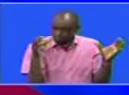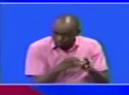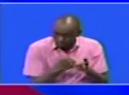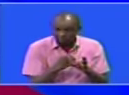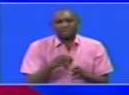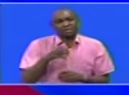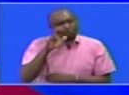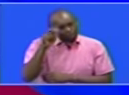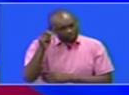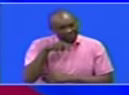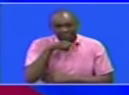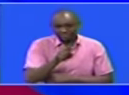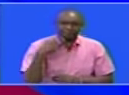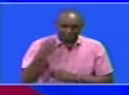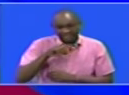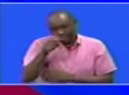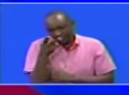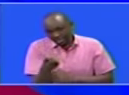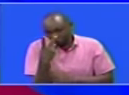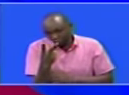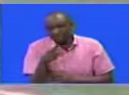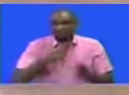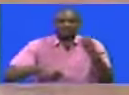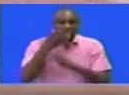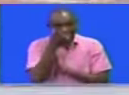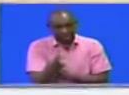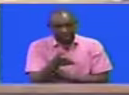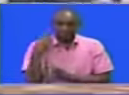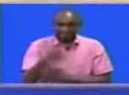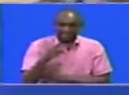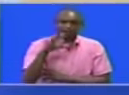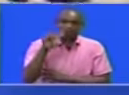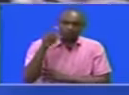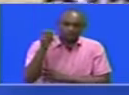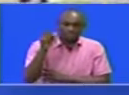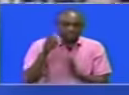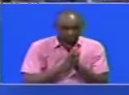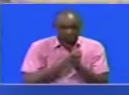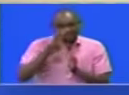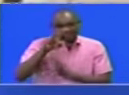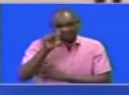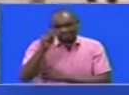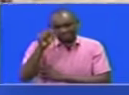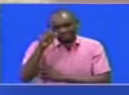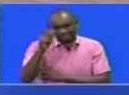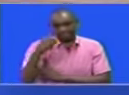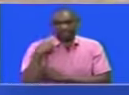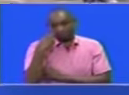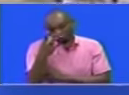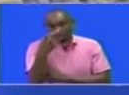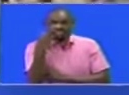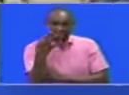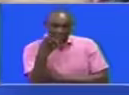Moresa was a cut above his opponents as he cruised to victory ahead of Collins Omai and Vincent Kosgei, who took second and third